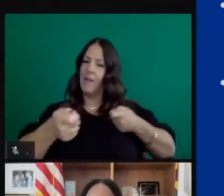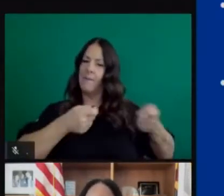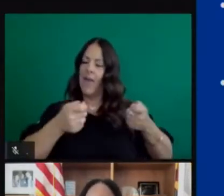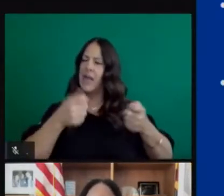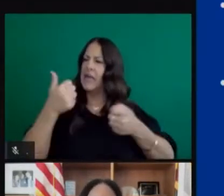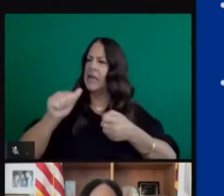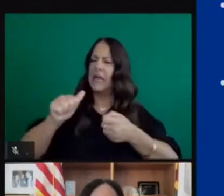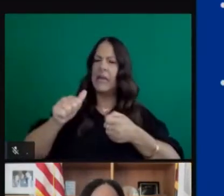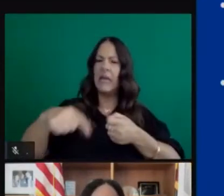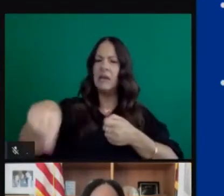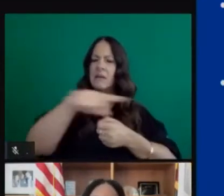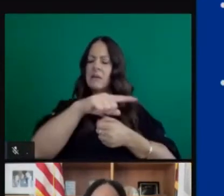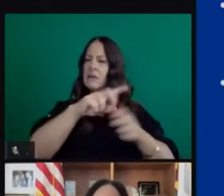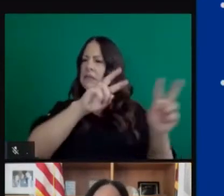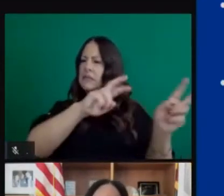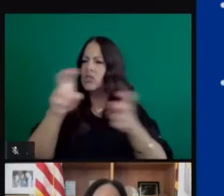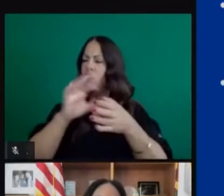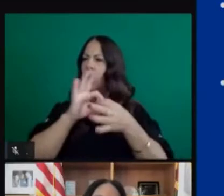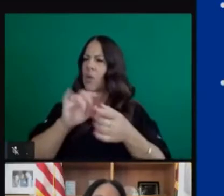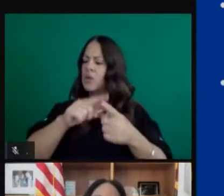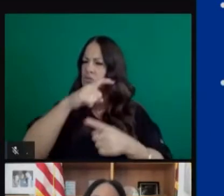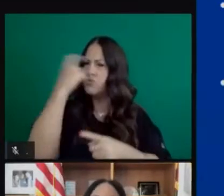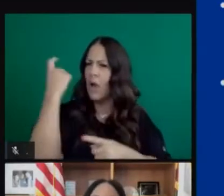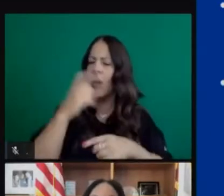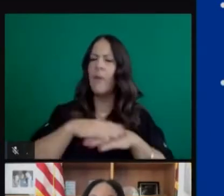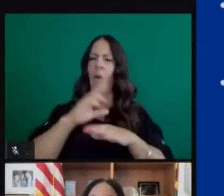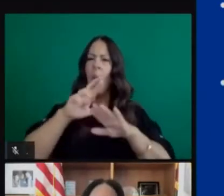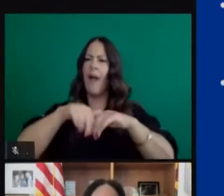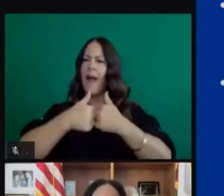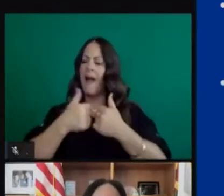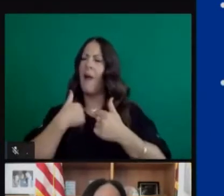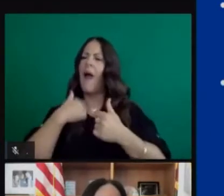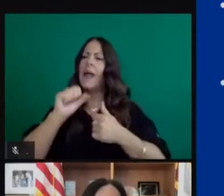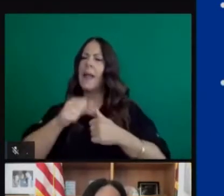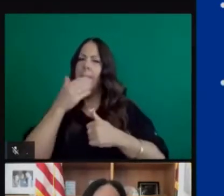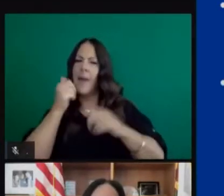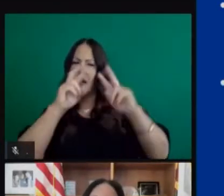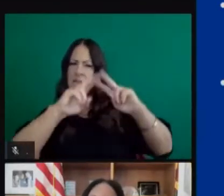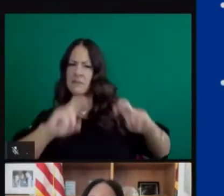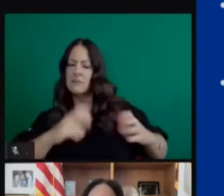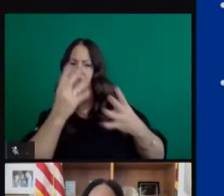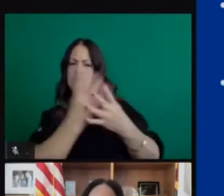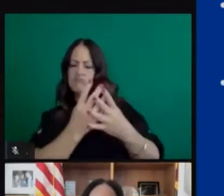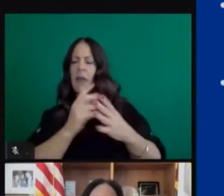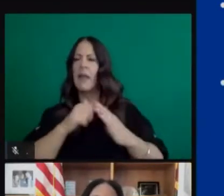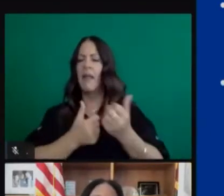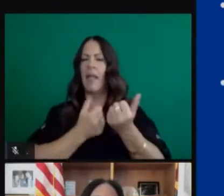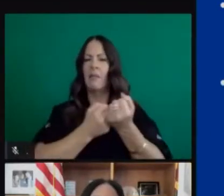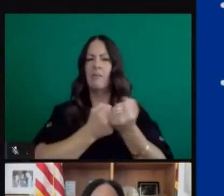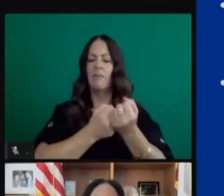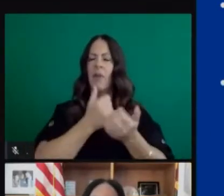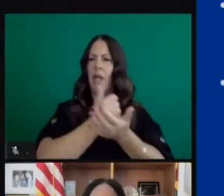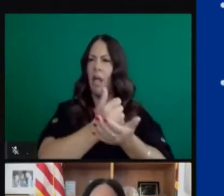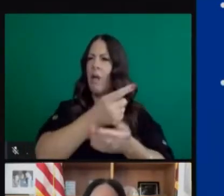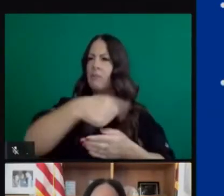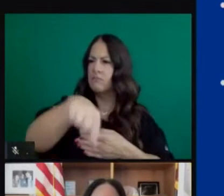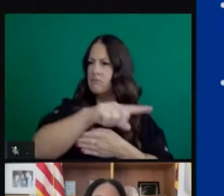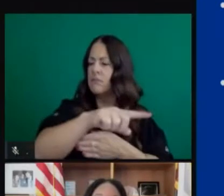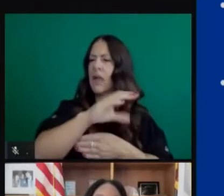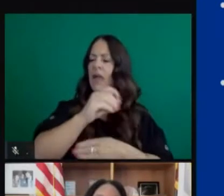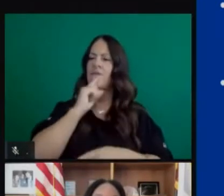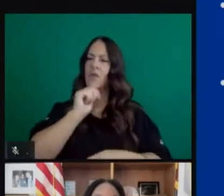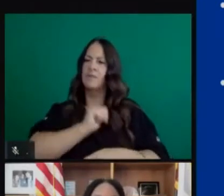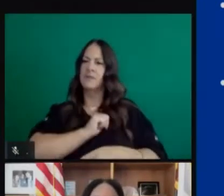principles of trauma-informed care, how to screen for ACEs and recognize the signs and